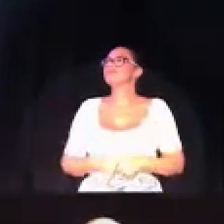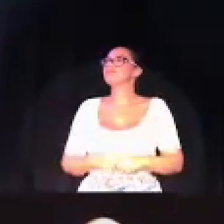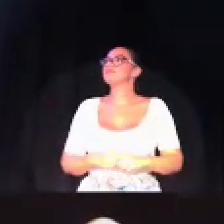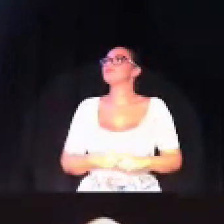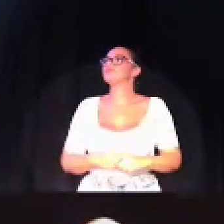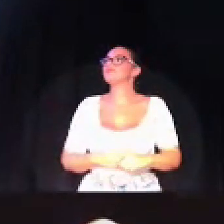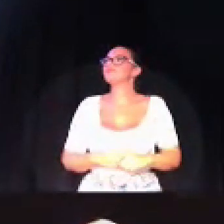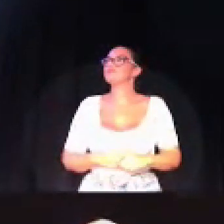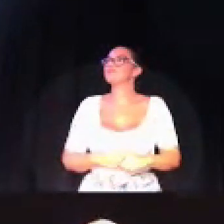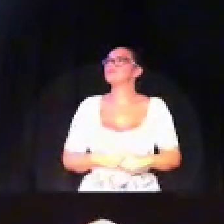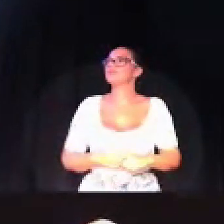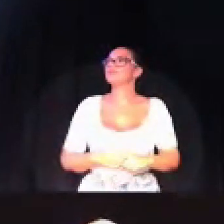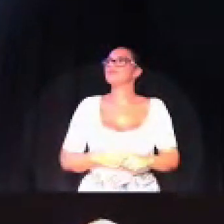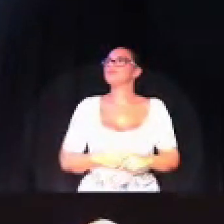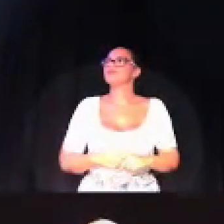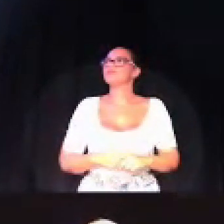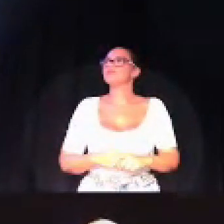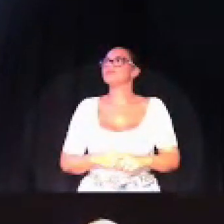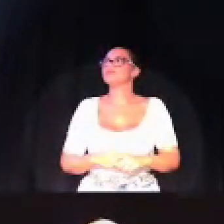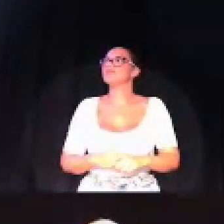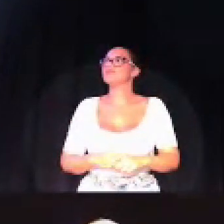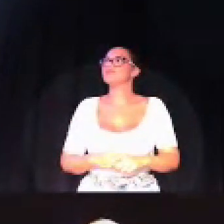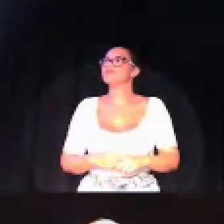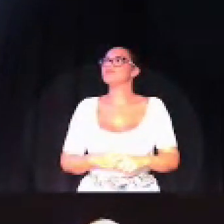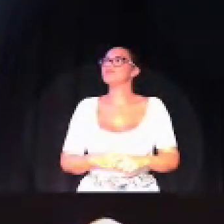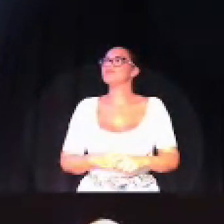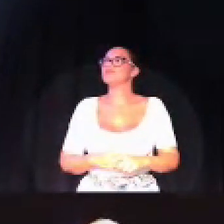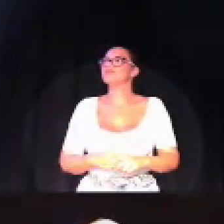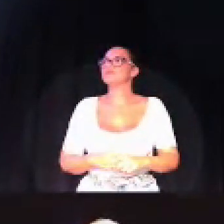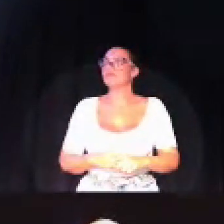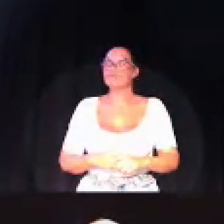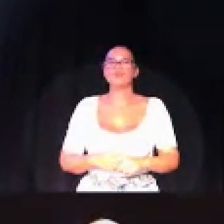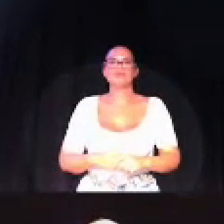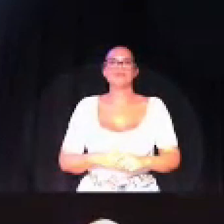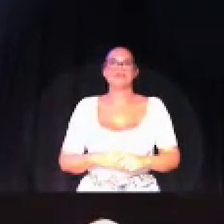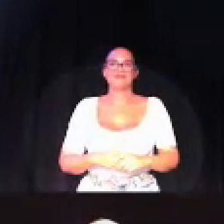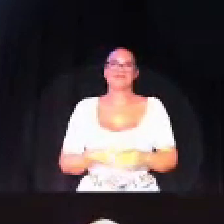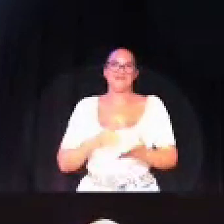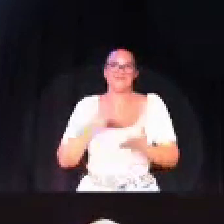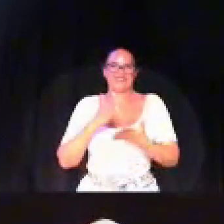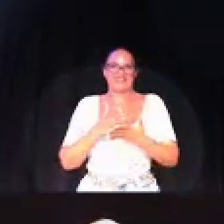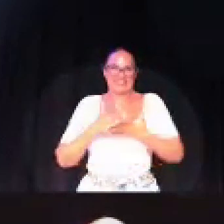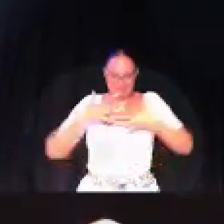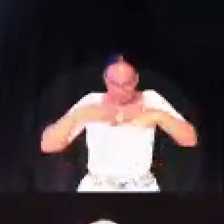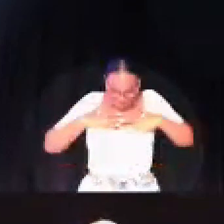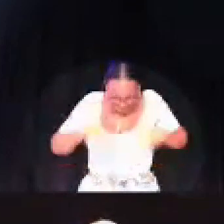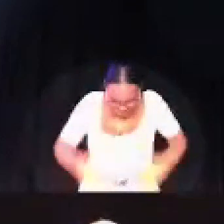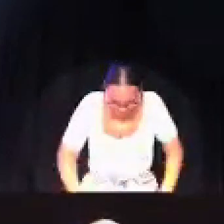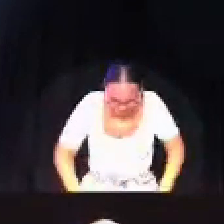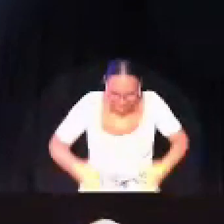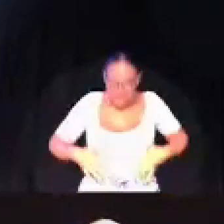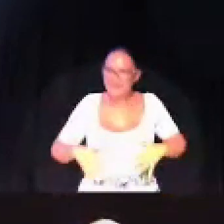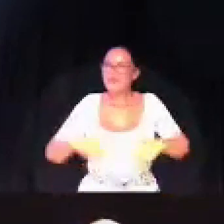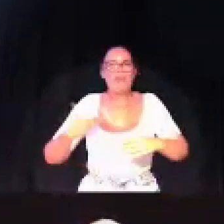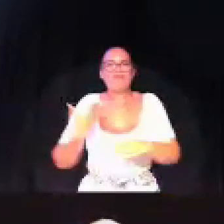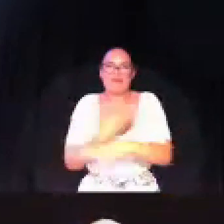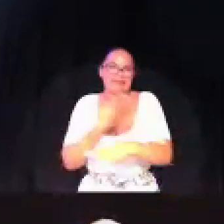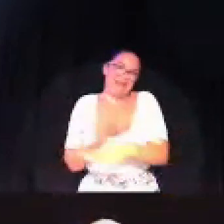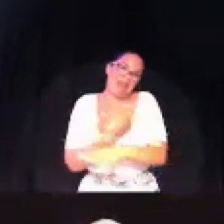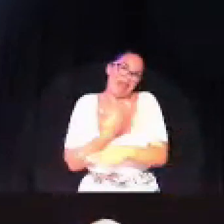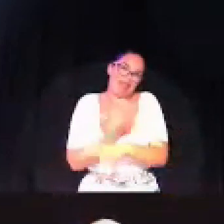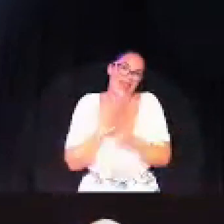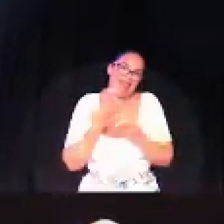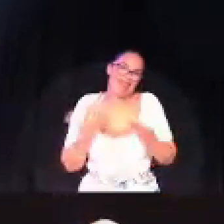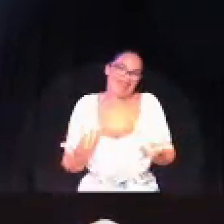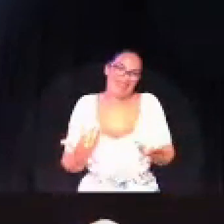used in lots of different ways. Obviously, this is like a very kind of impractical way of applying it to the